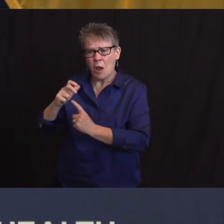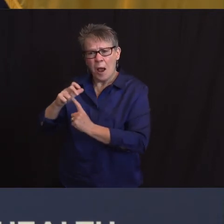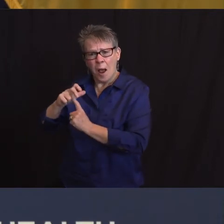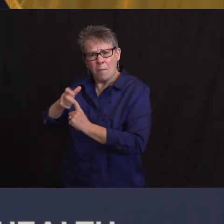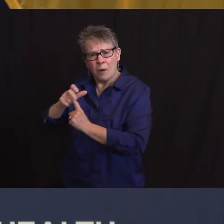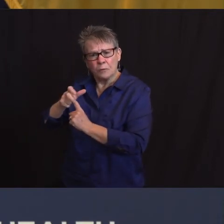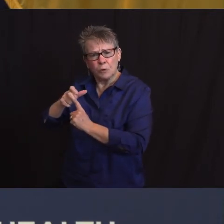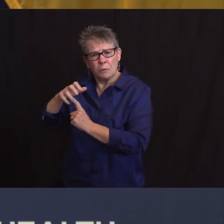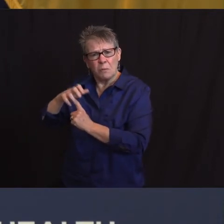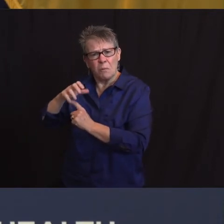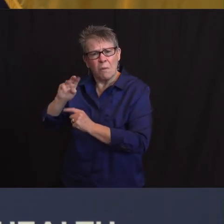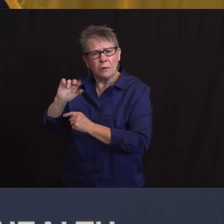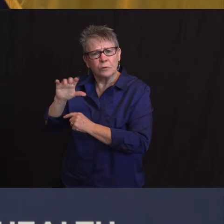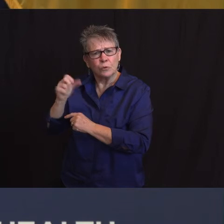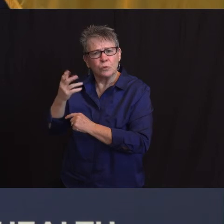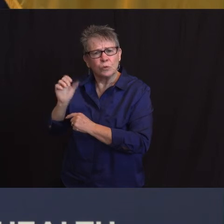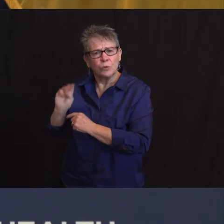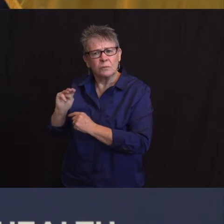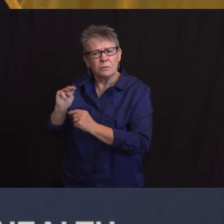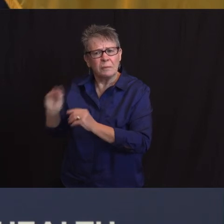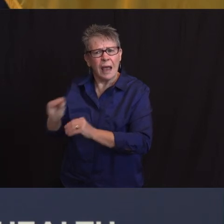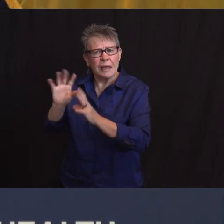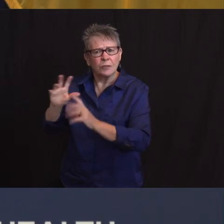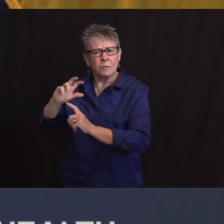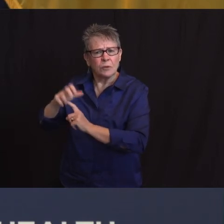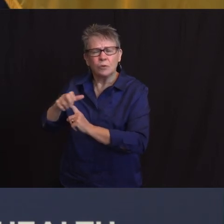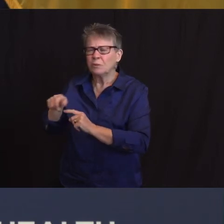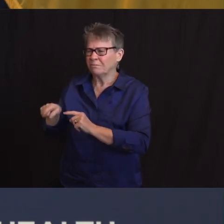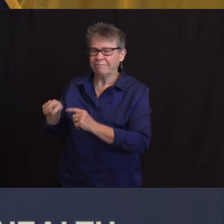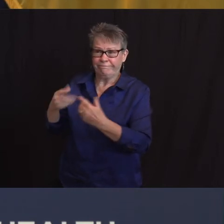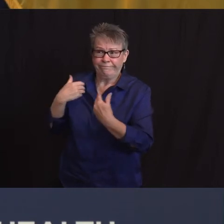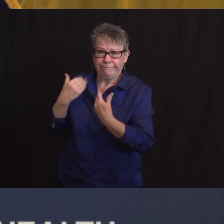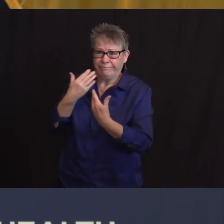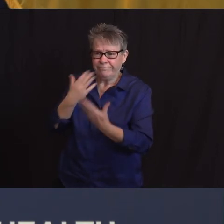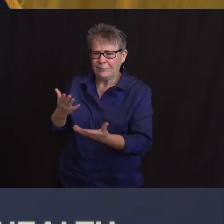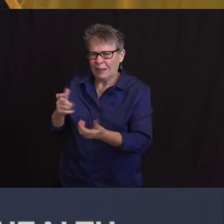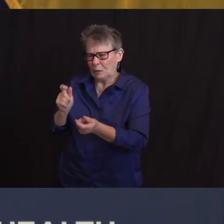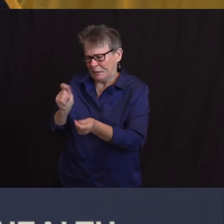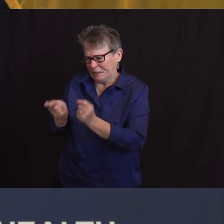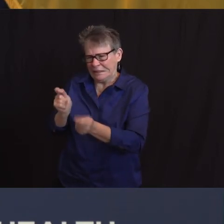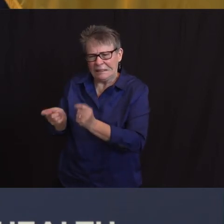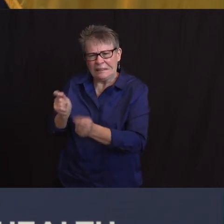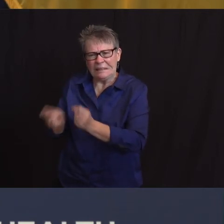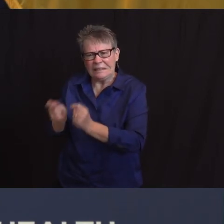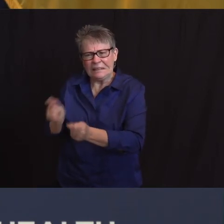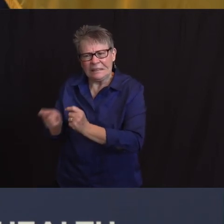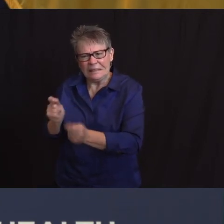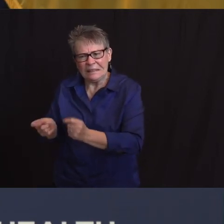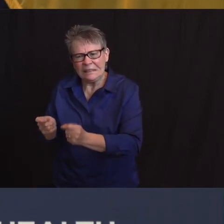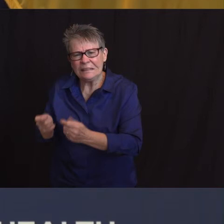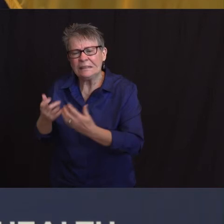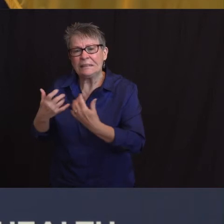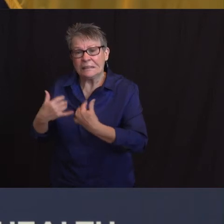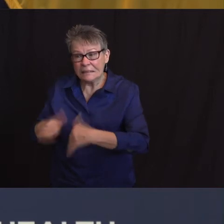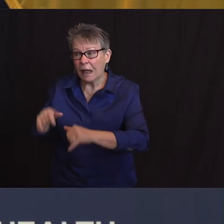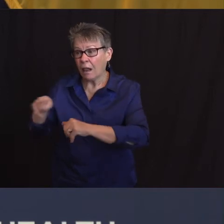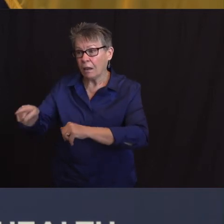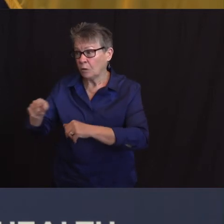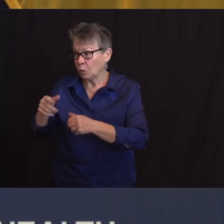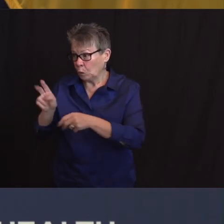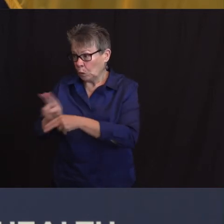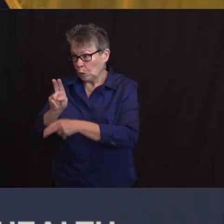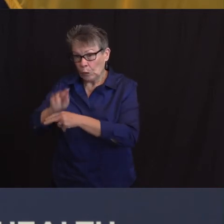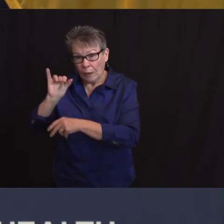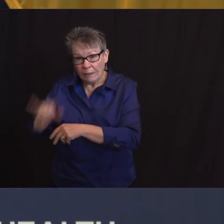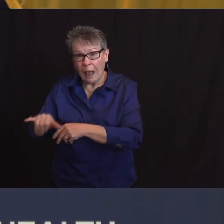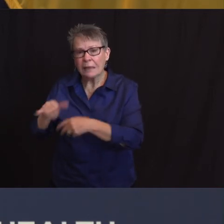an appropriate revision to the criminal statutes around mushrooms. It's still a criminal offense. It's a disorderly person's offense, and other states, including